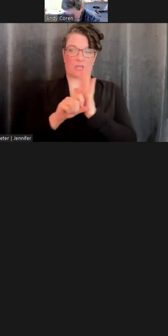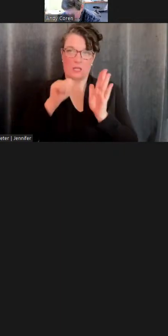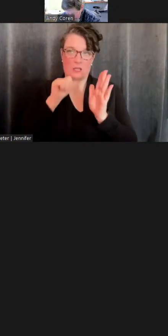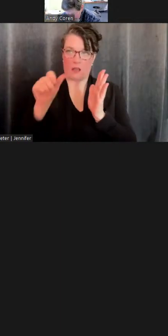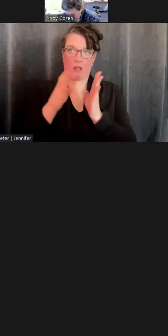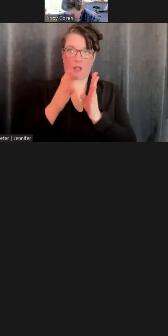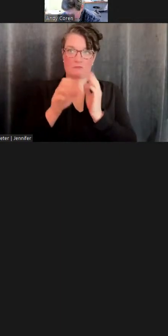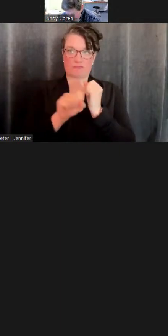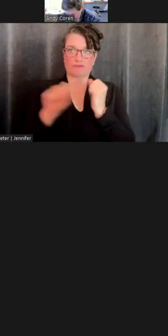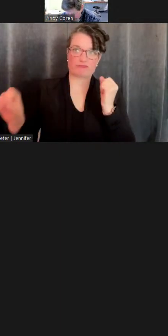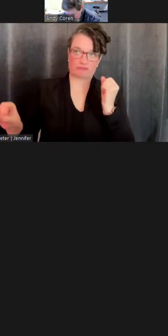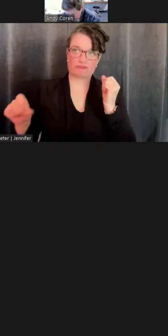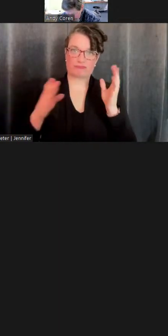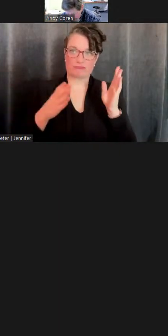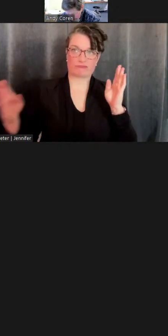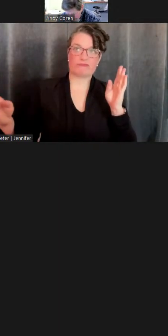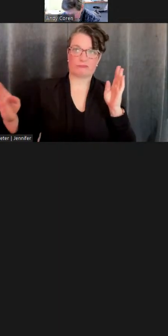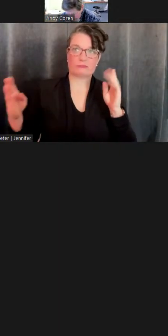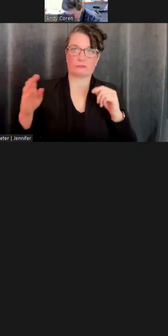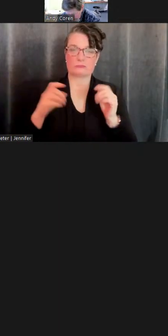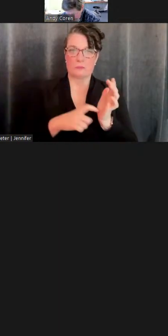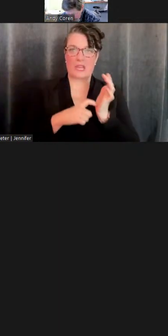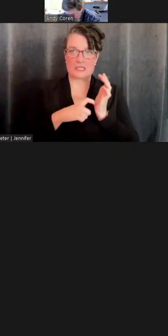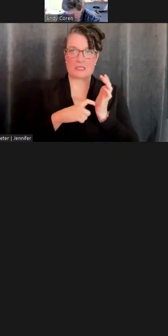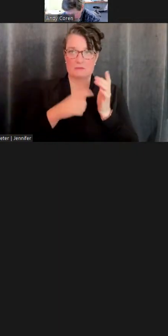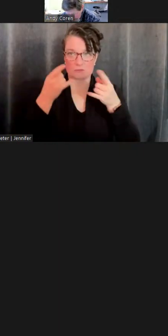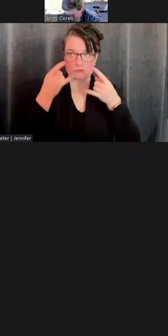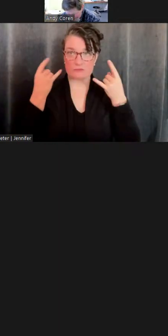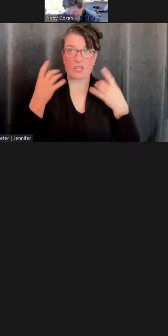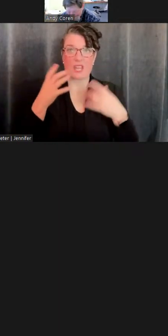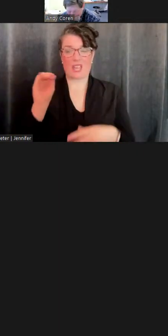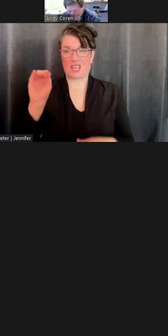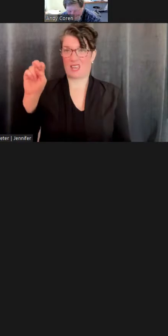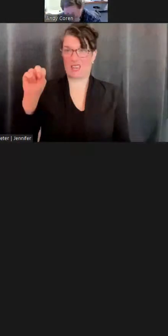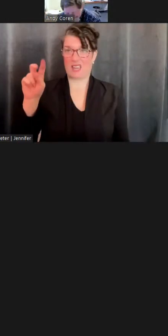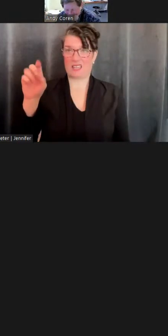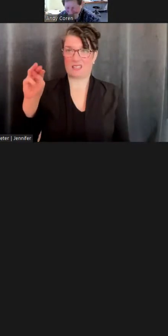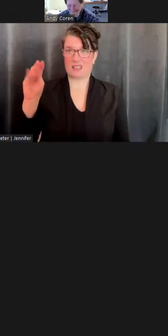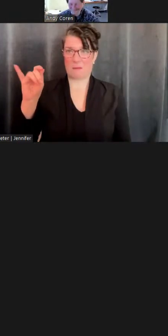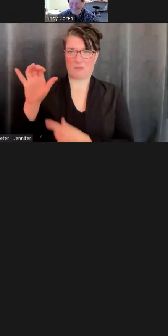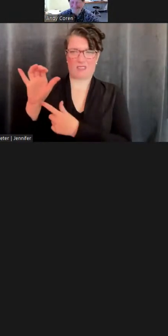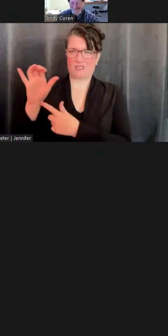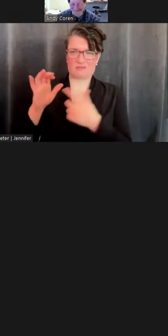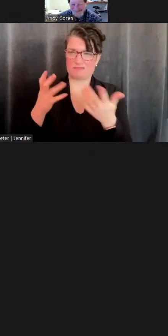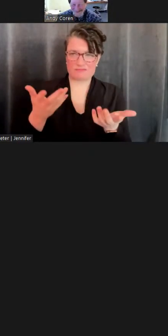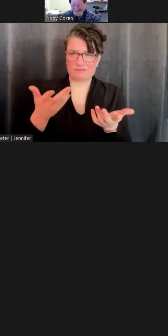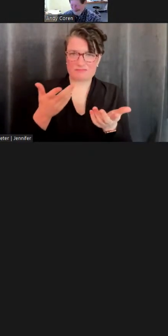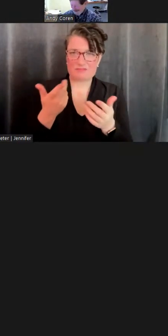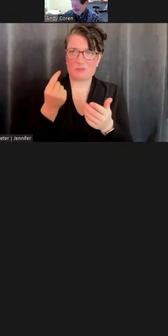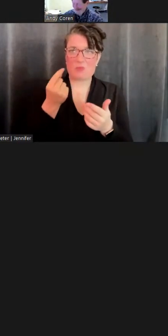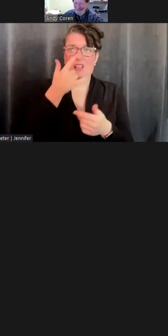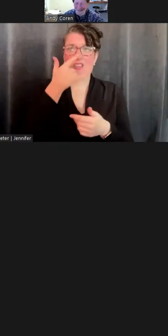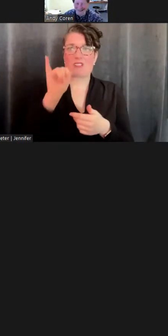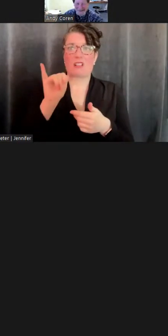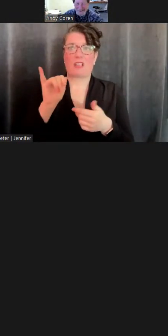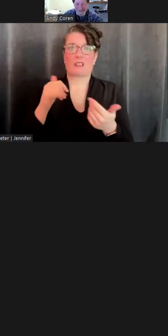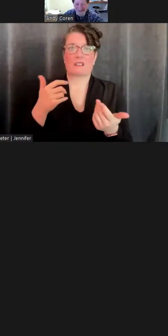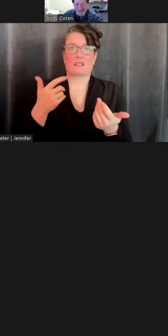of that endemic is like, what does that look like? If you could talk about that a little much, because I